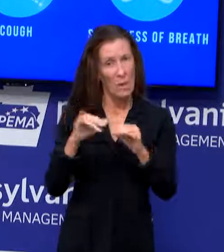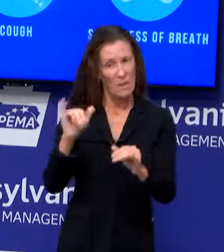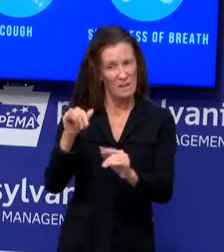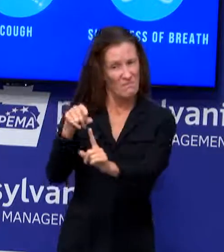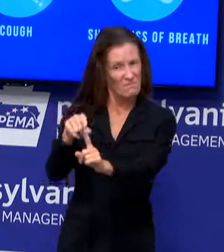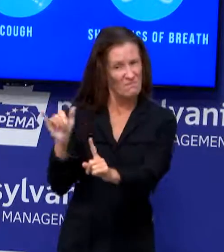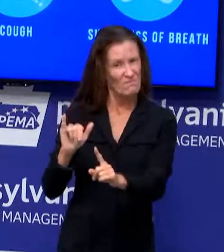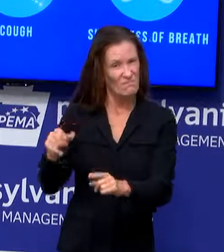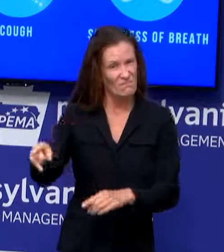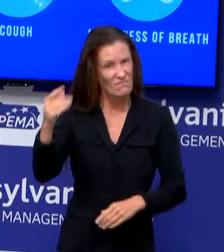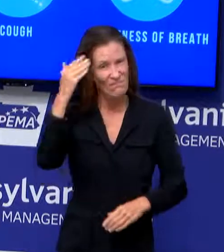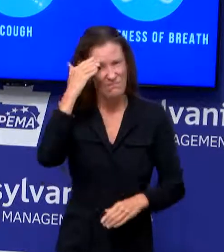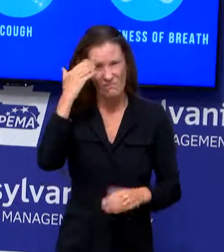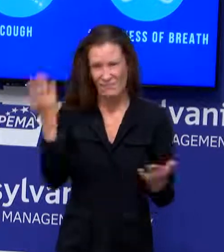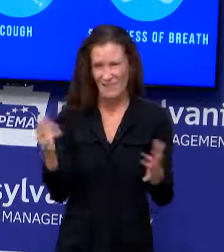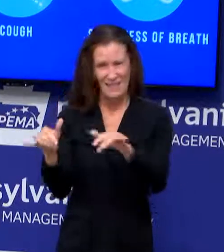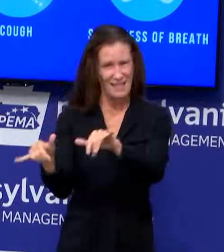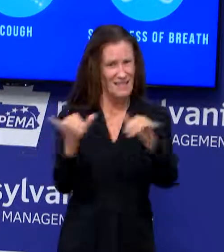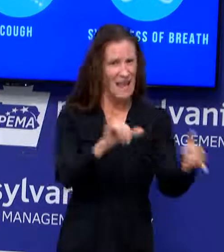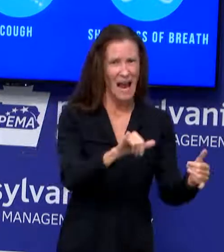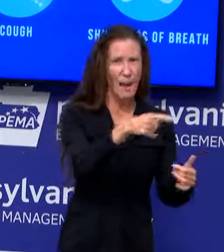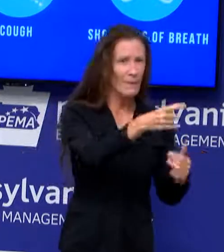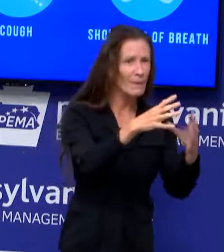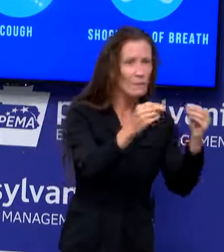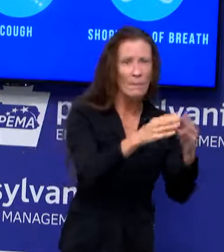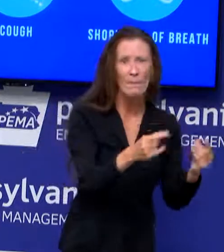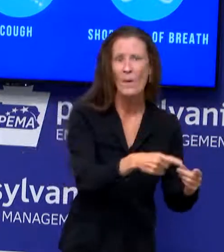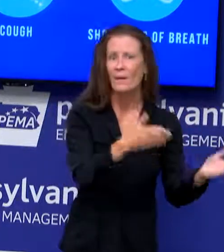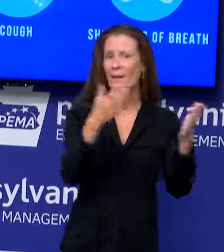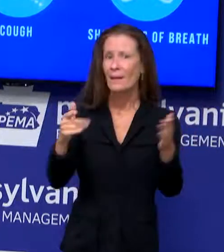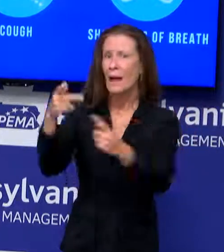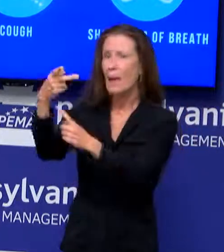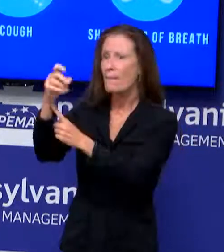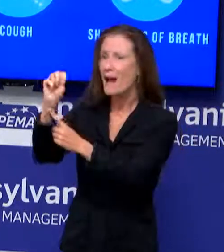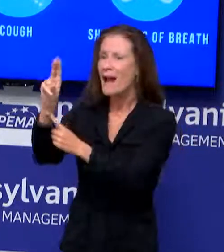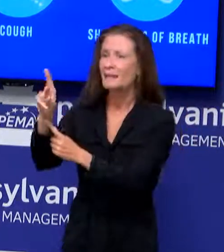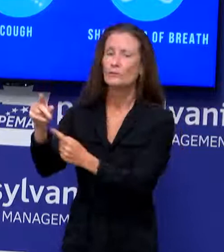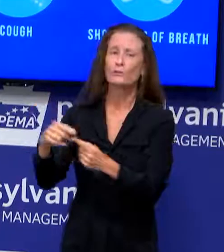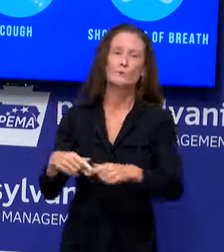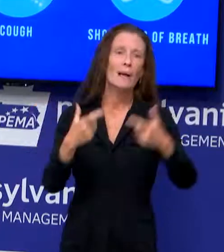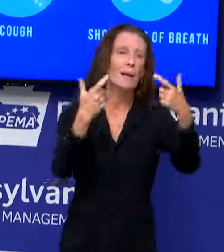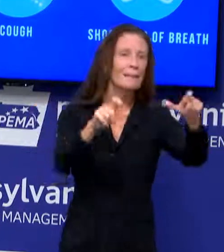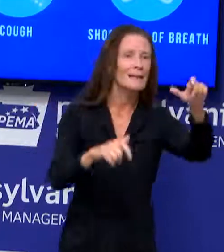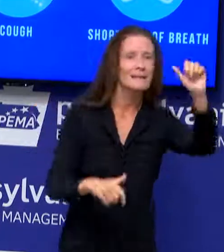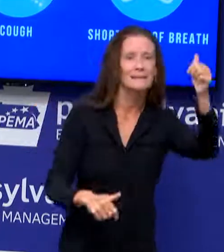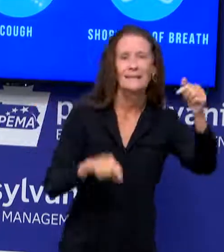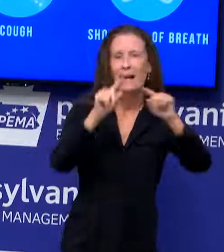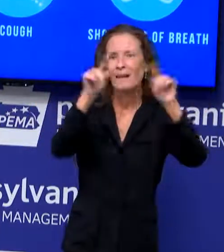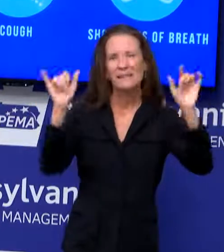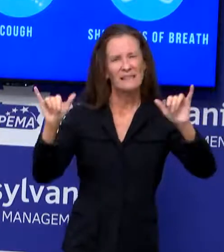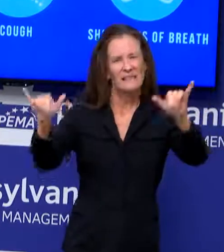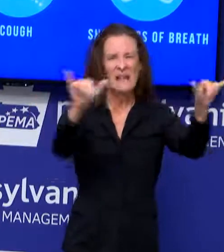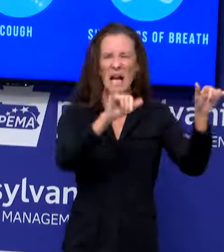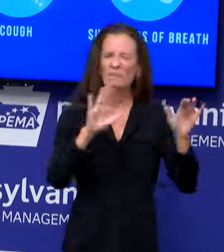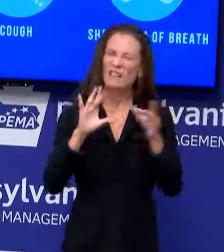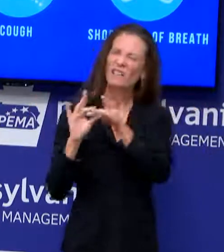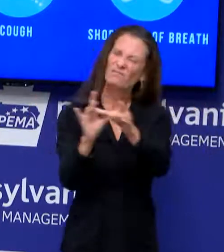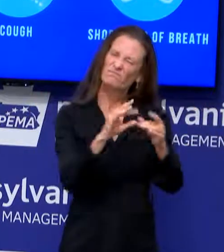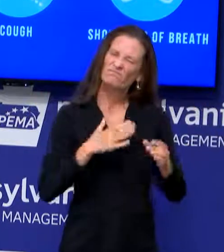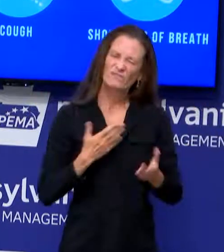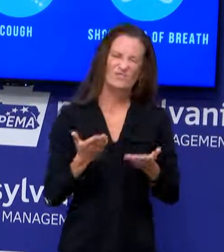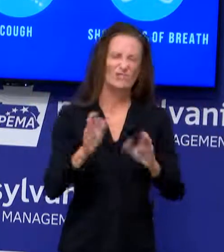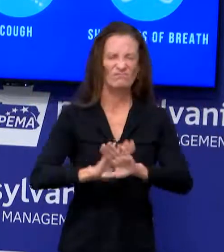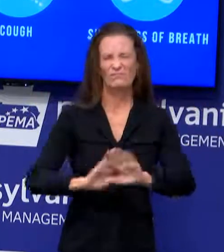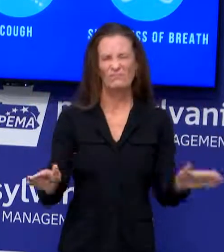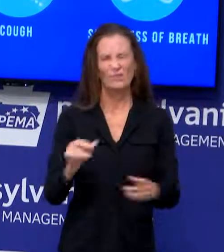same guidance that the Penn State and the Big Ten have made, and that's our recommendation. Yes? So I know that your